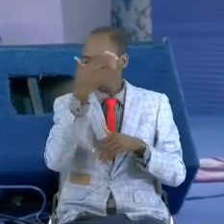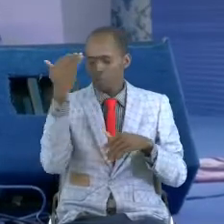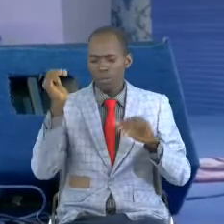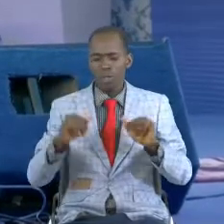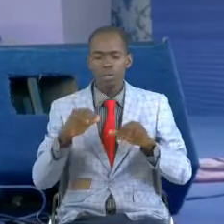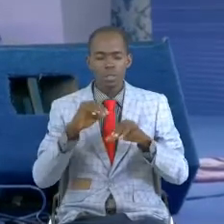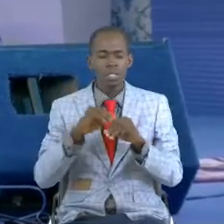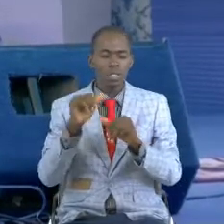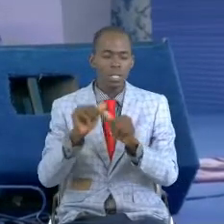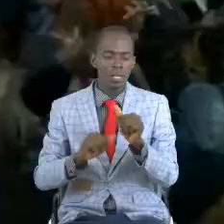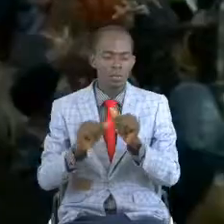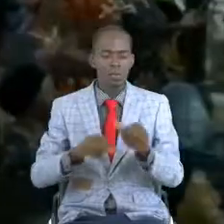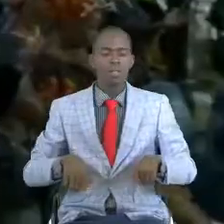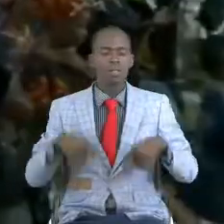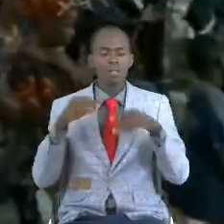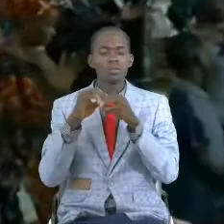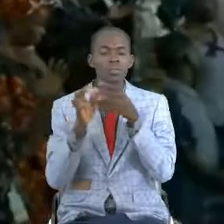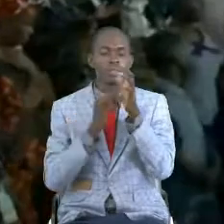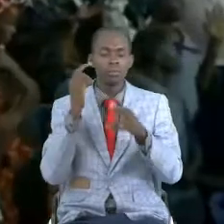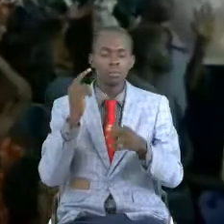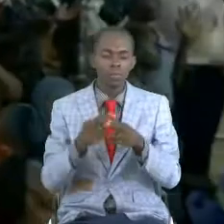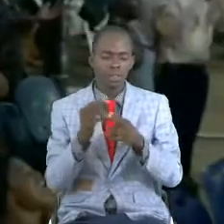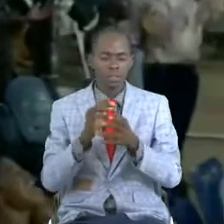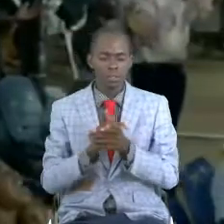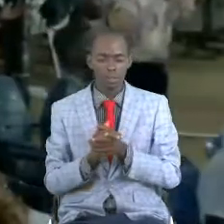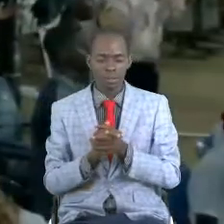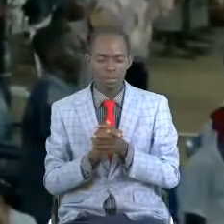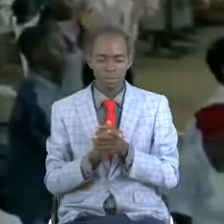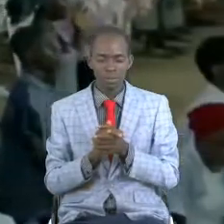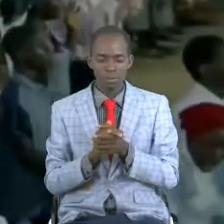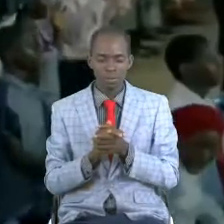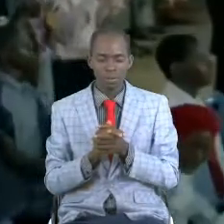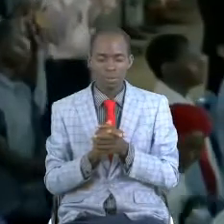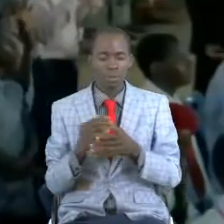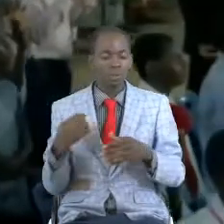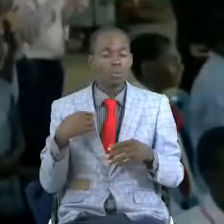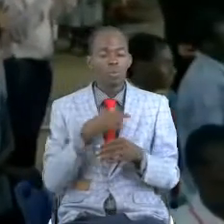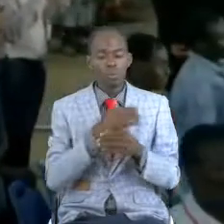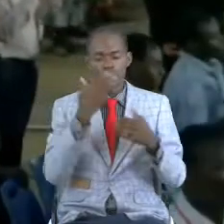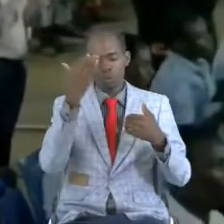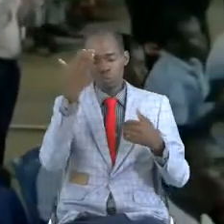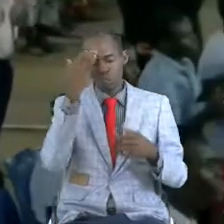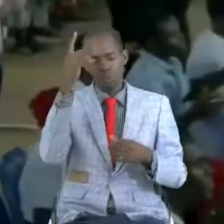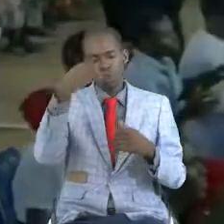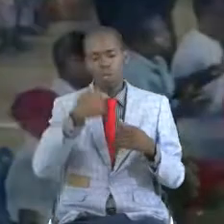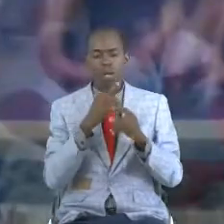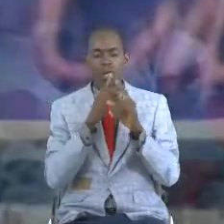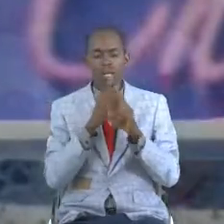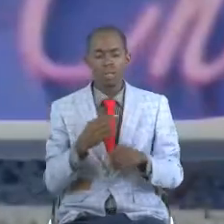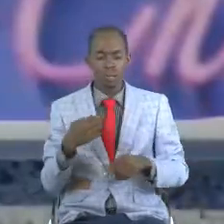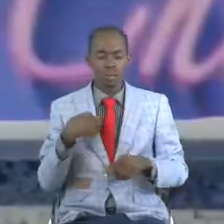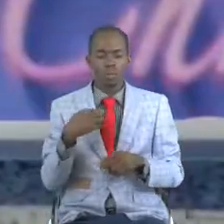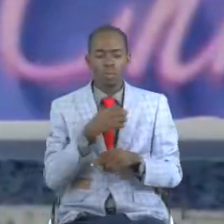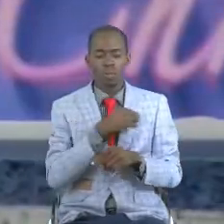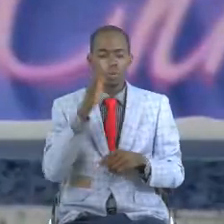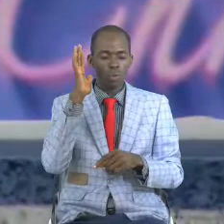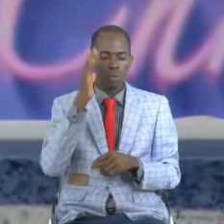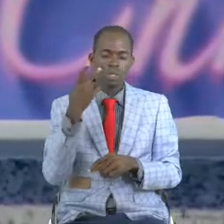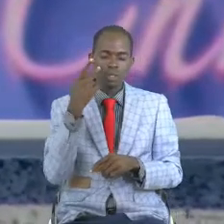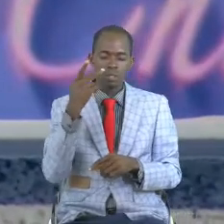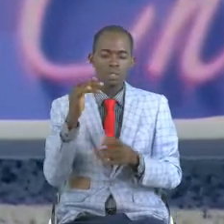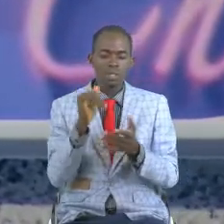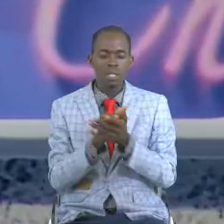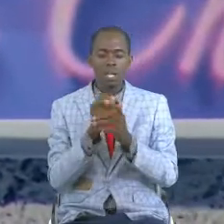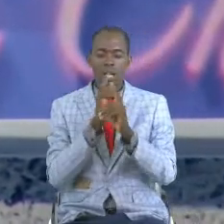life in Jesus' name. We know you have answered. We will see that answer